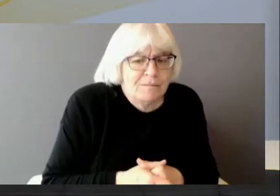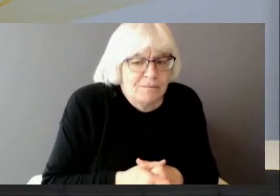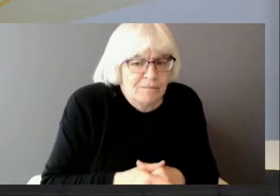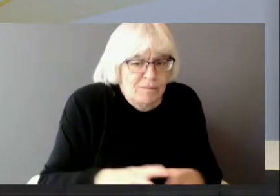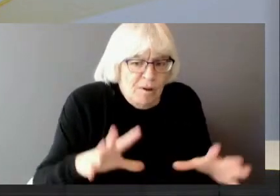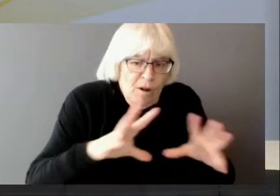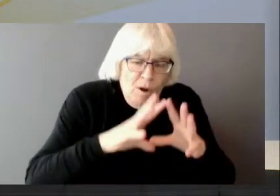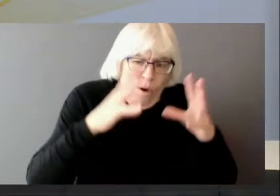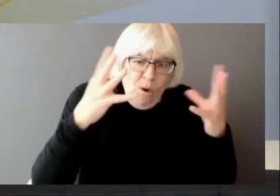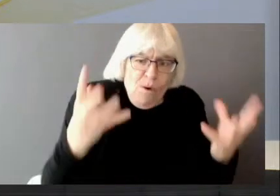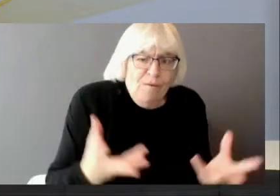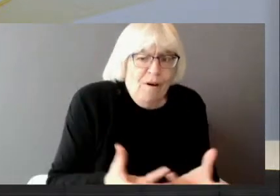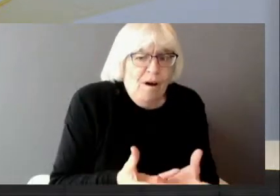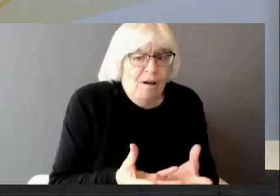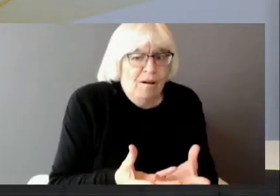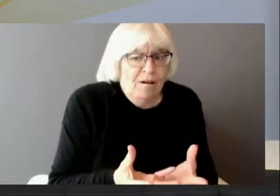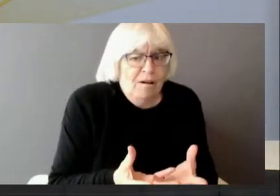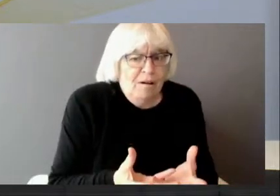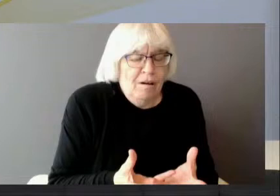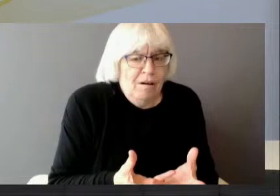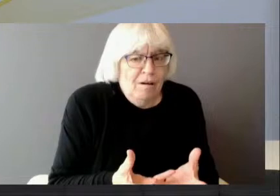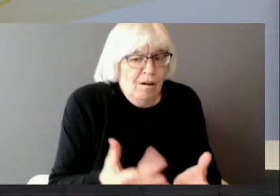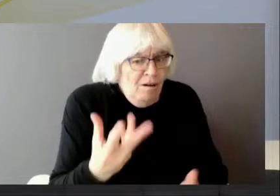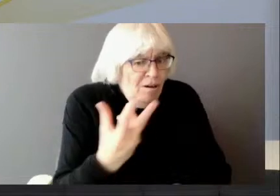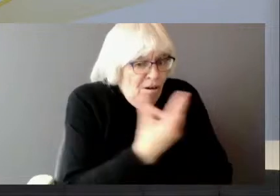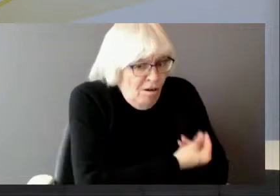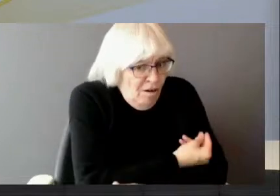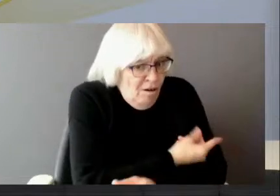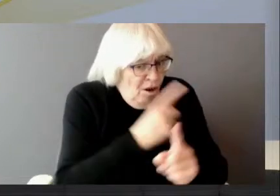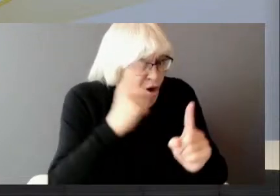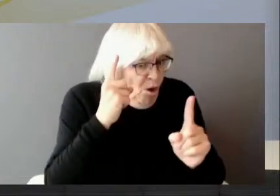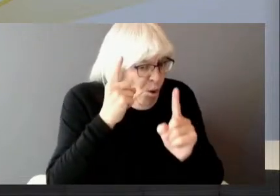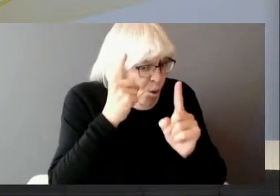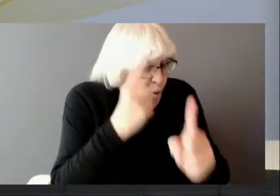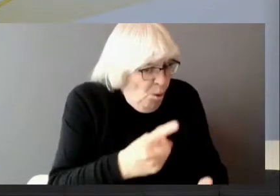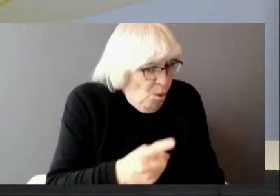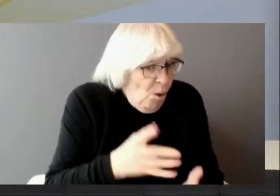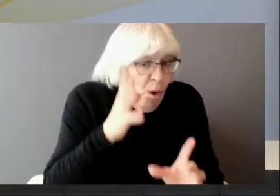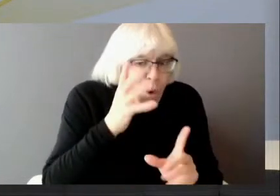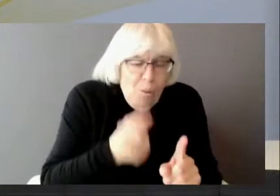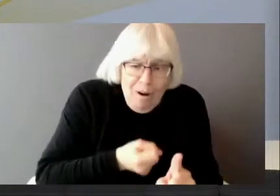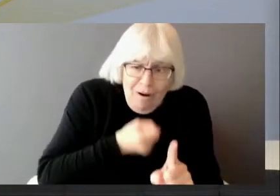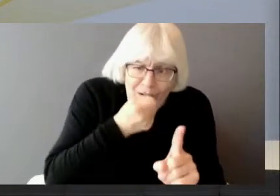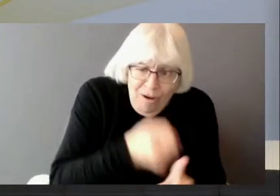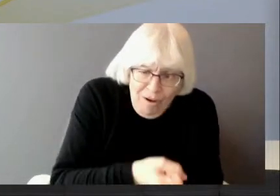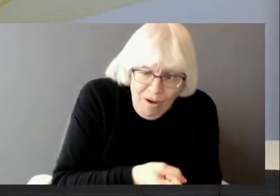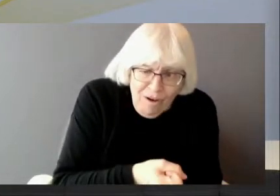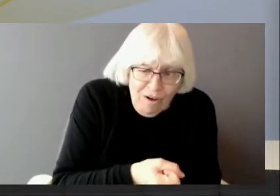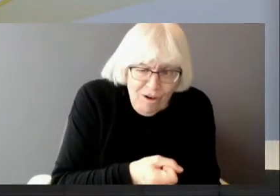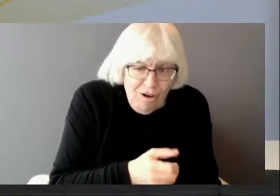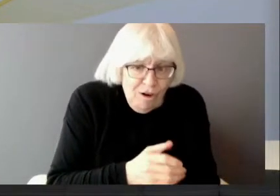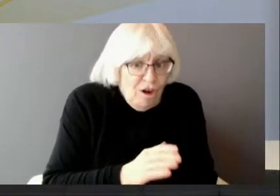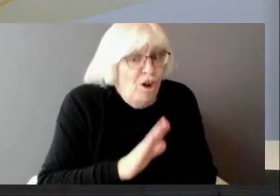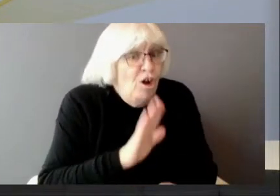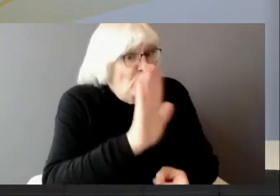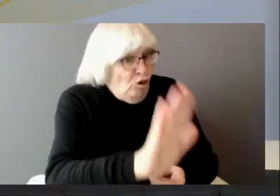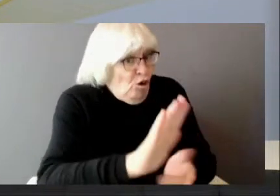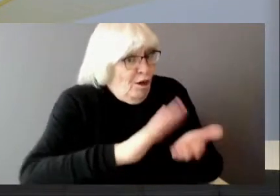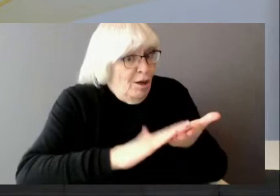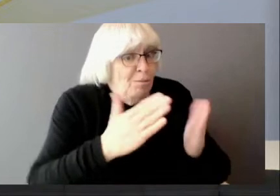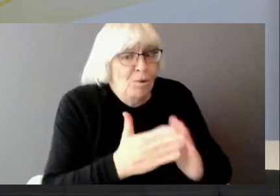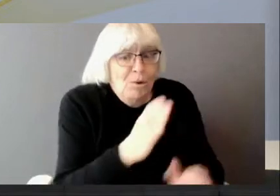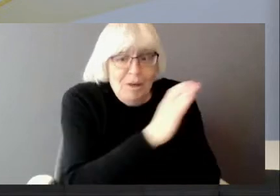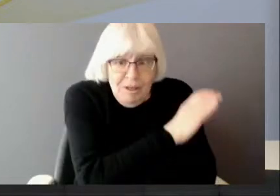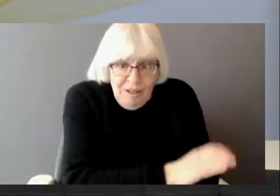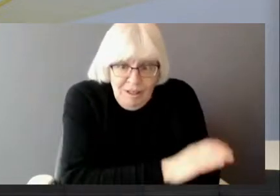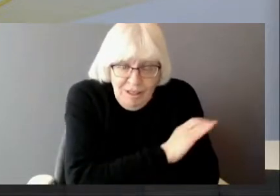goals, with specifically to do with some of the community clinics that are set to begin next week? Will there be any impact